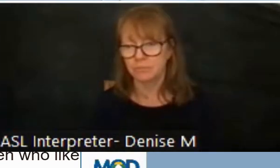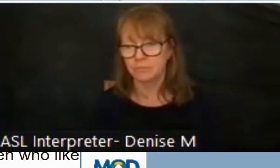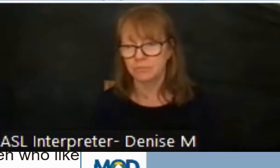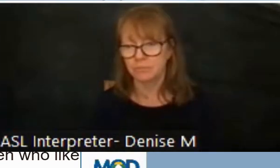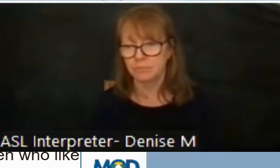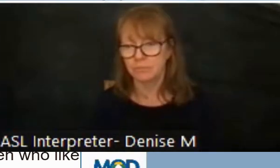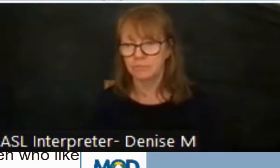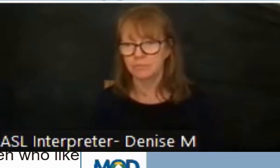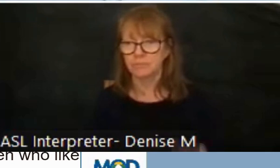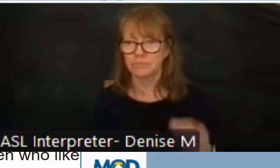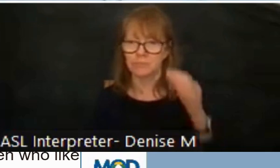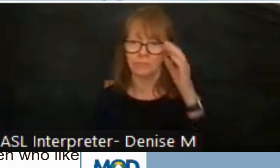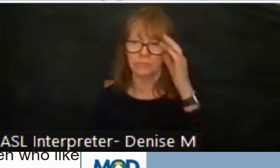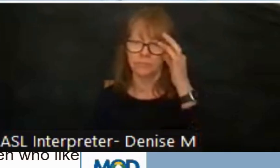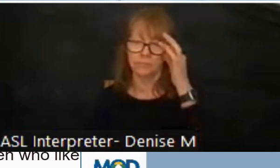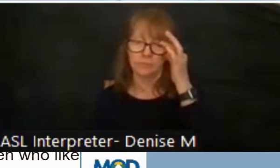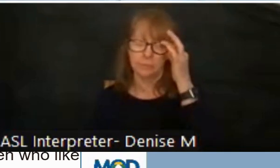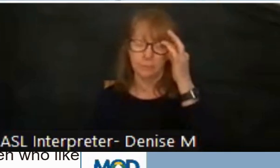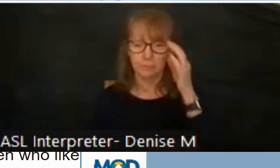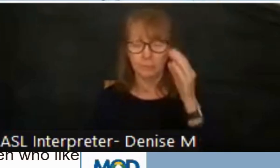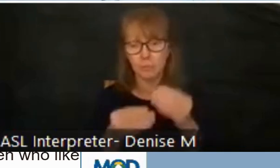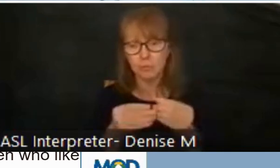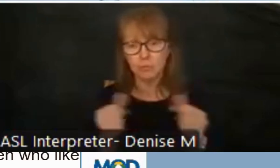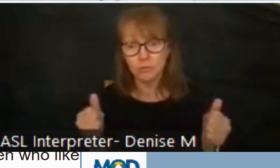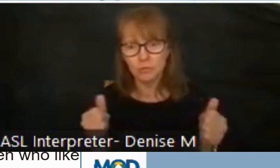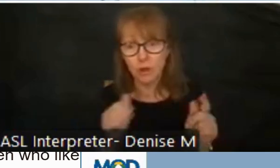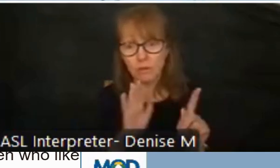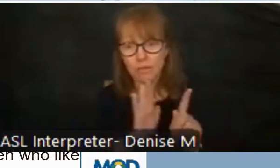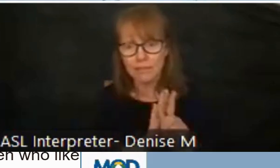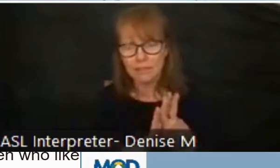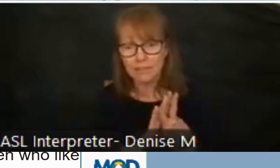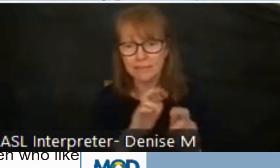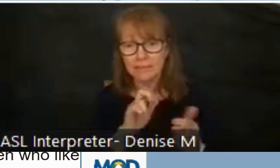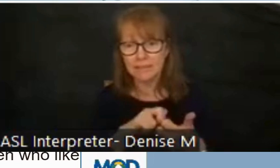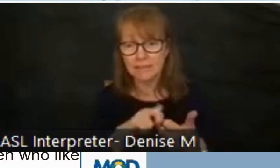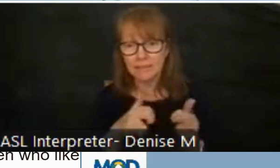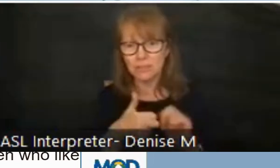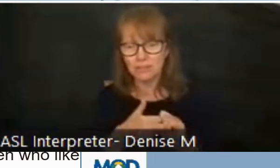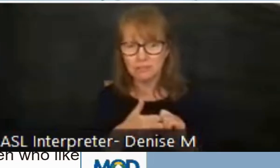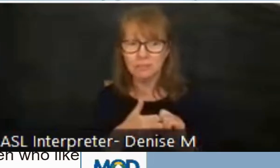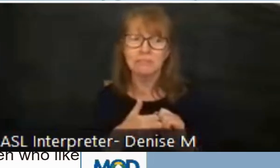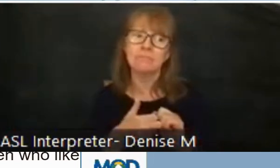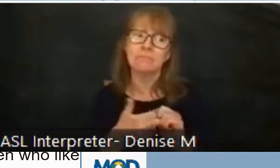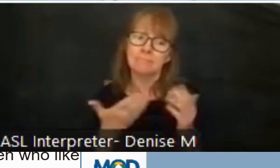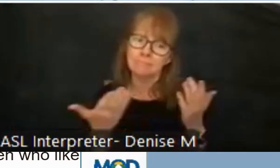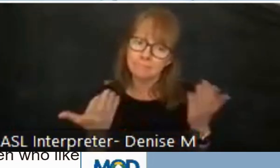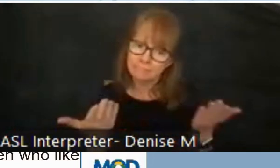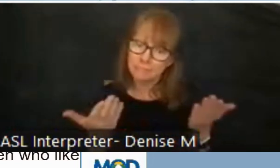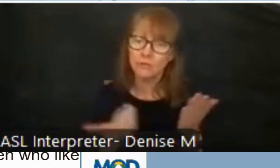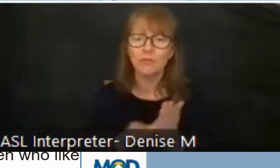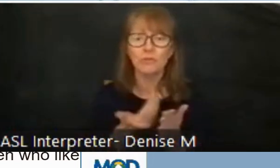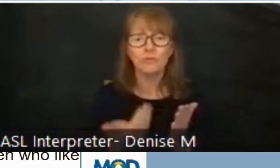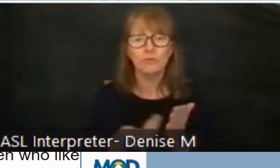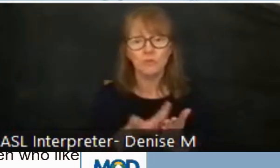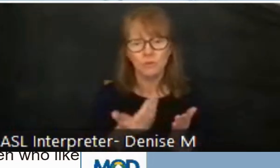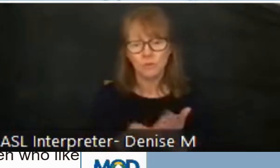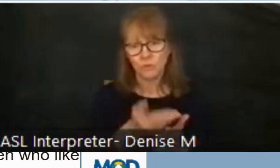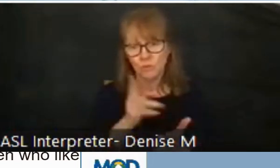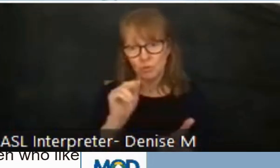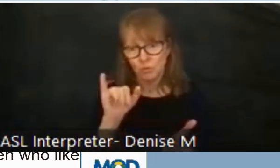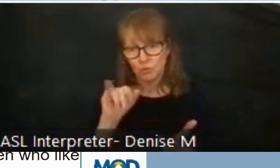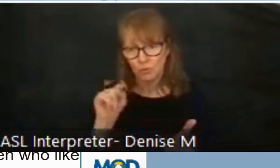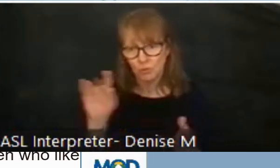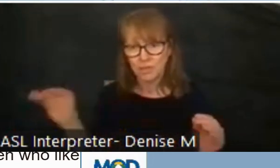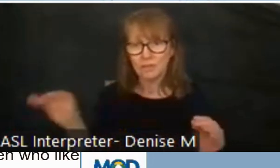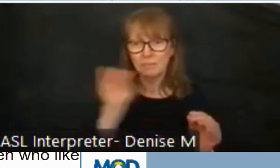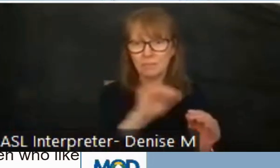But is this going to solve his issue? The new unit is also going to have neighbours, and neighbours change over